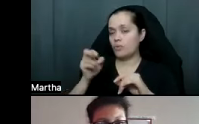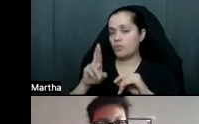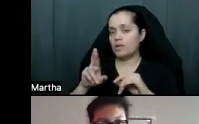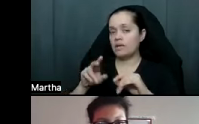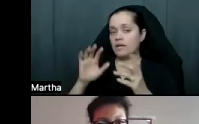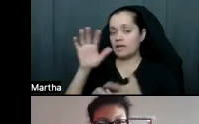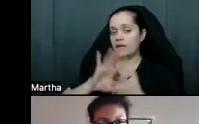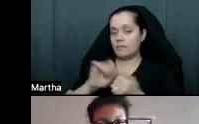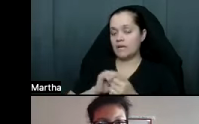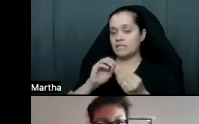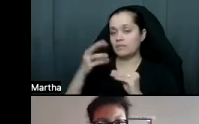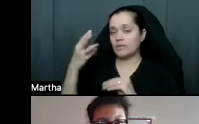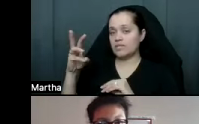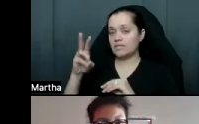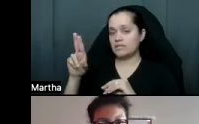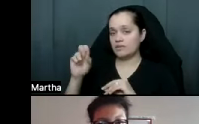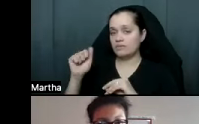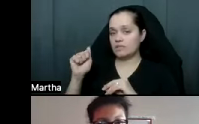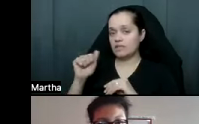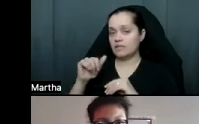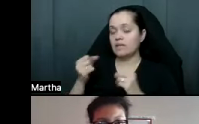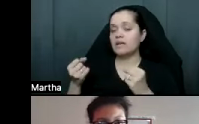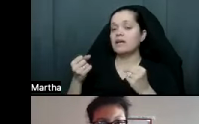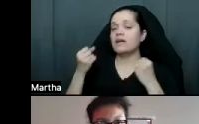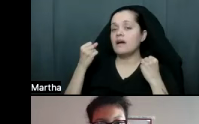16 in the USA in how much